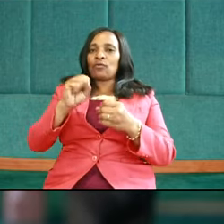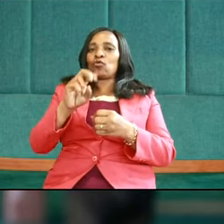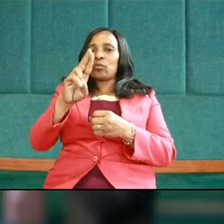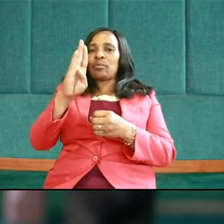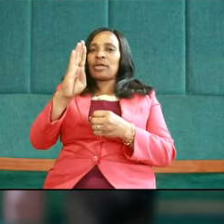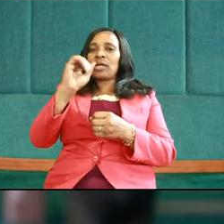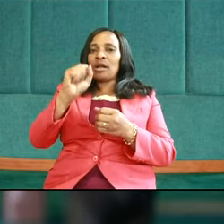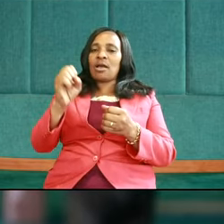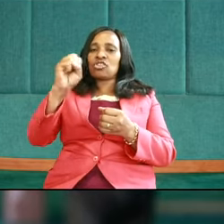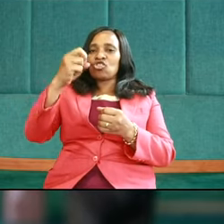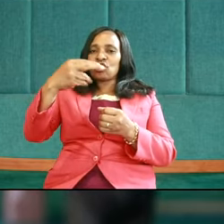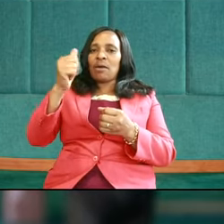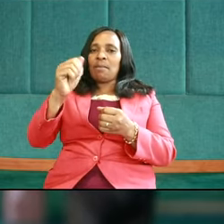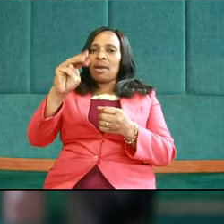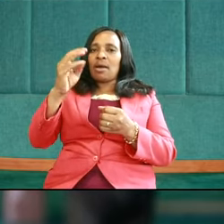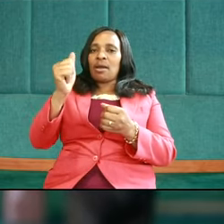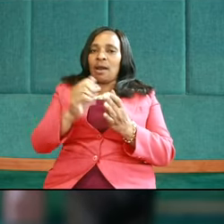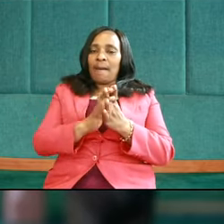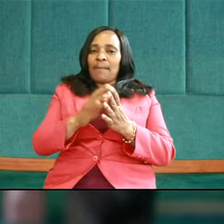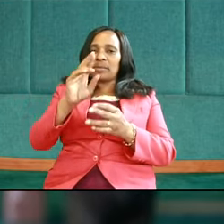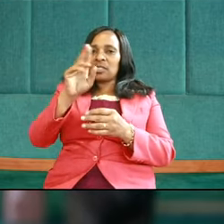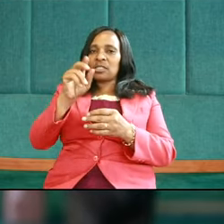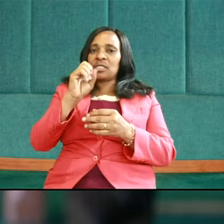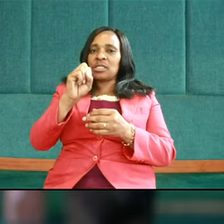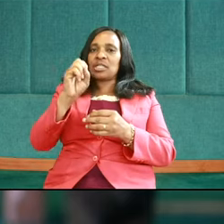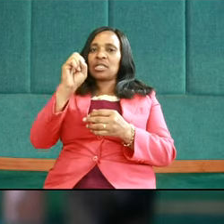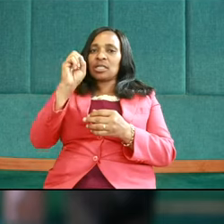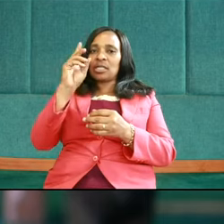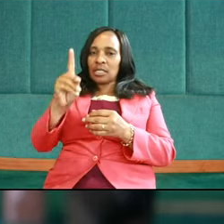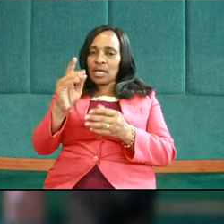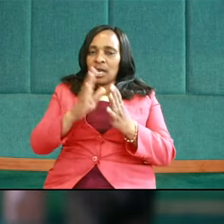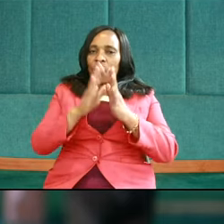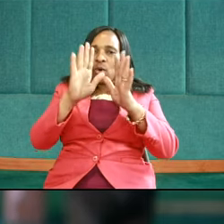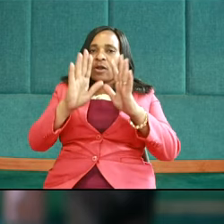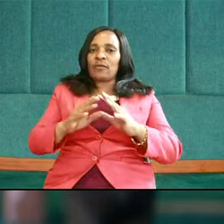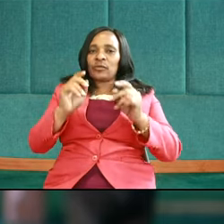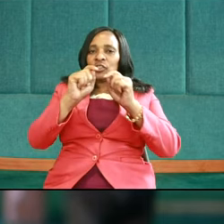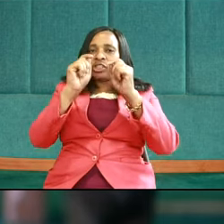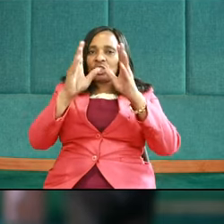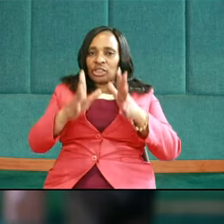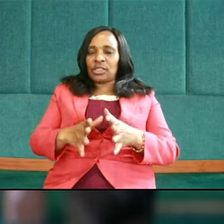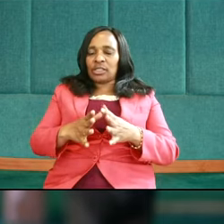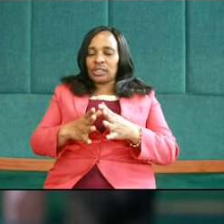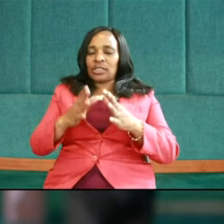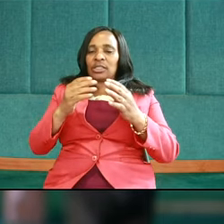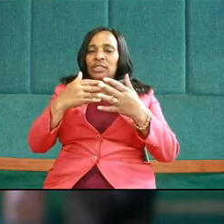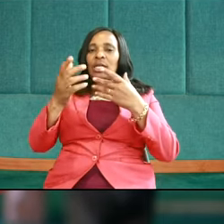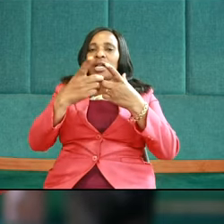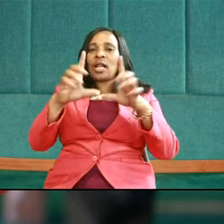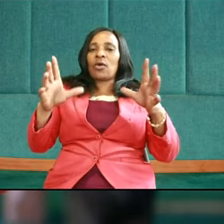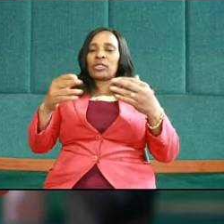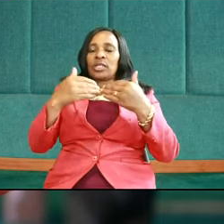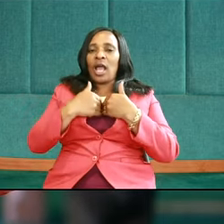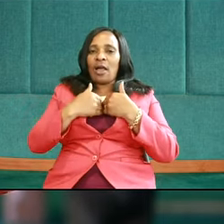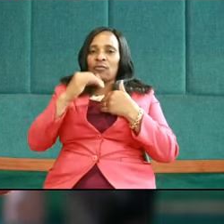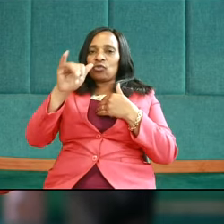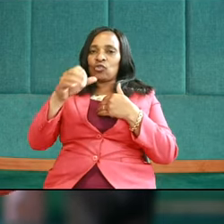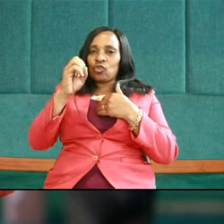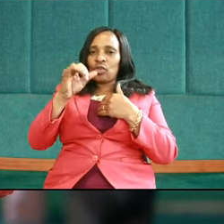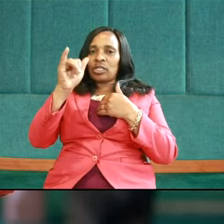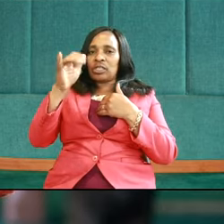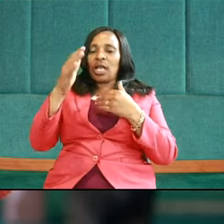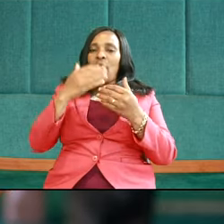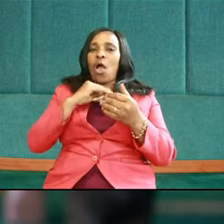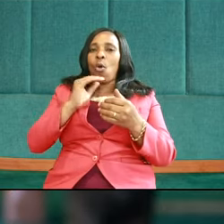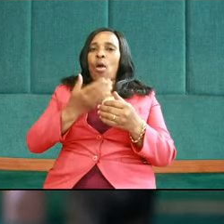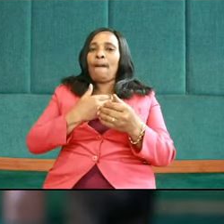Shamala, Omwari, Sid, and our wonderful teens teachers. On sign language, we have Joyce, and on the orchestra, we